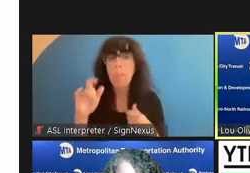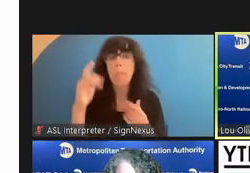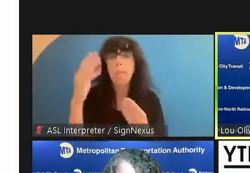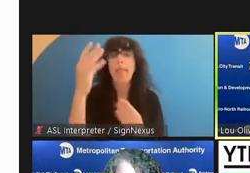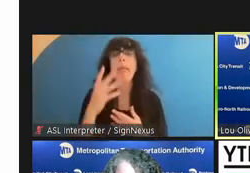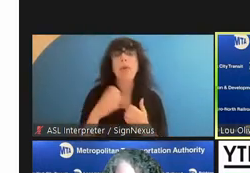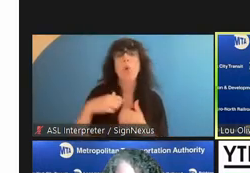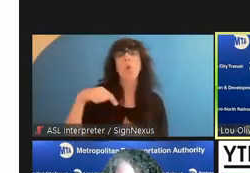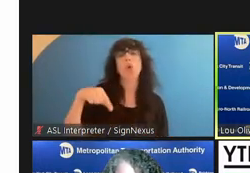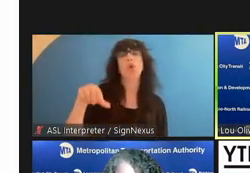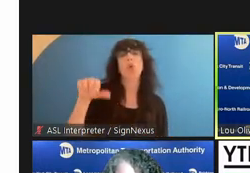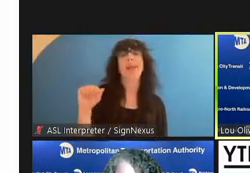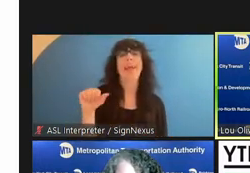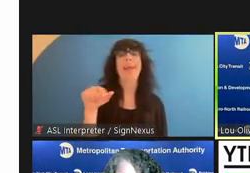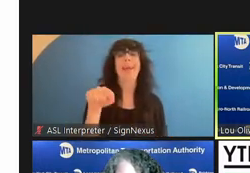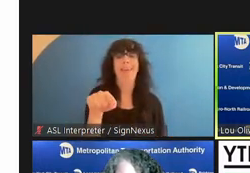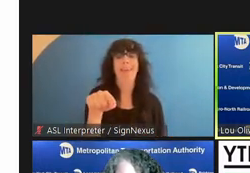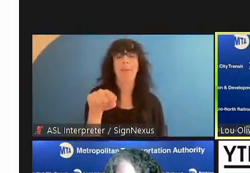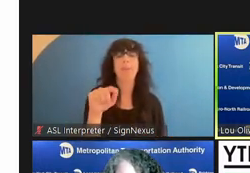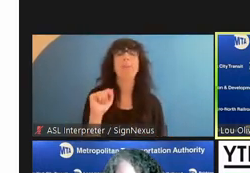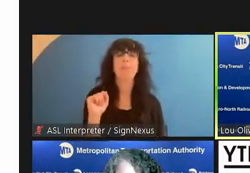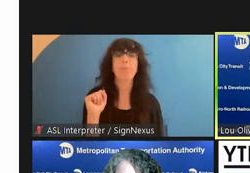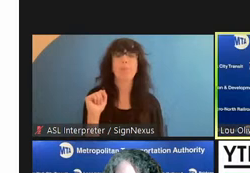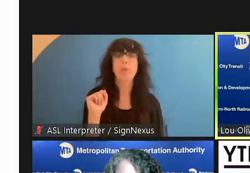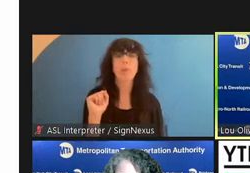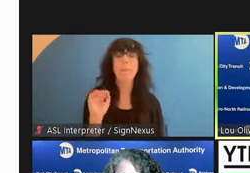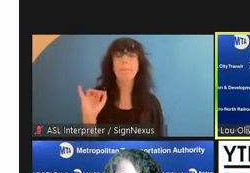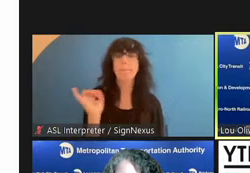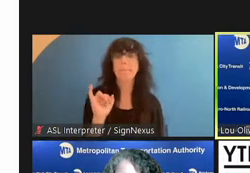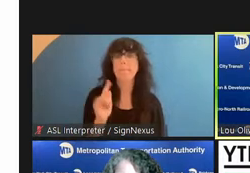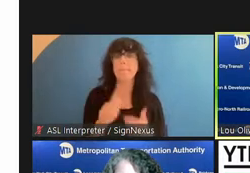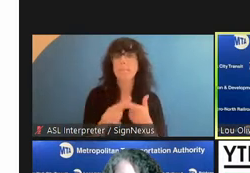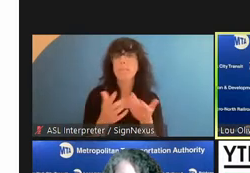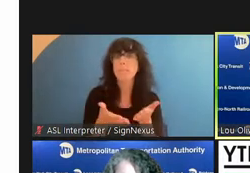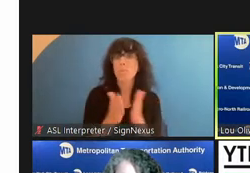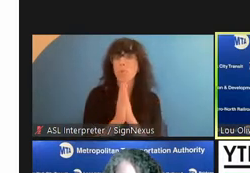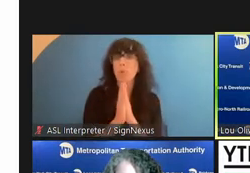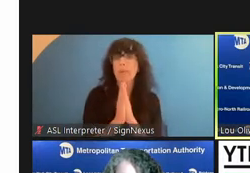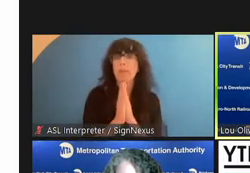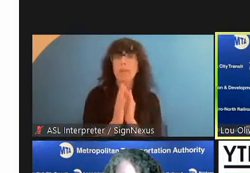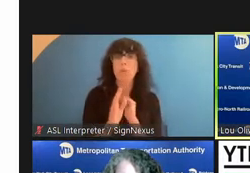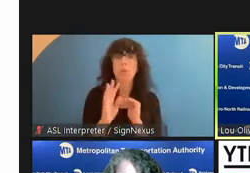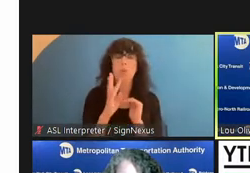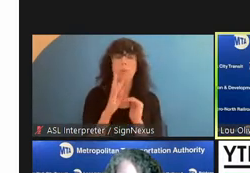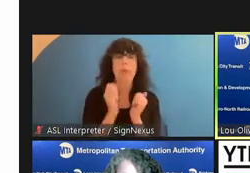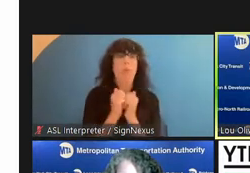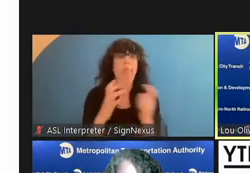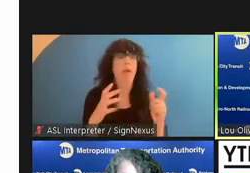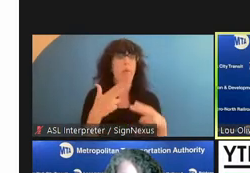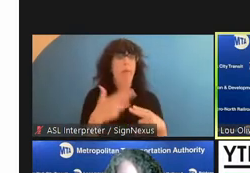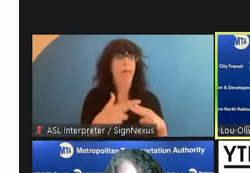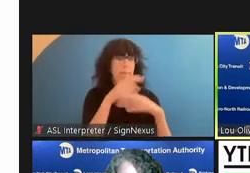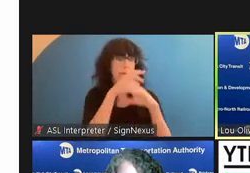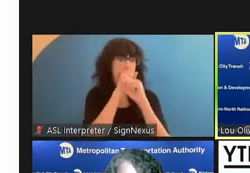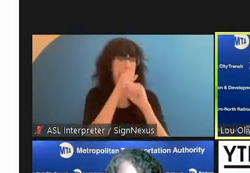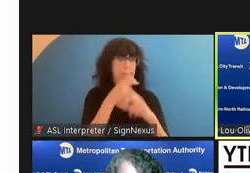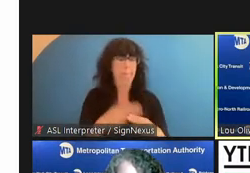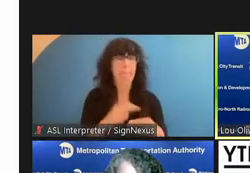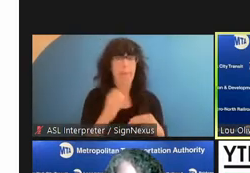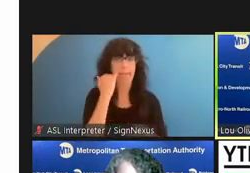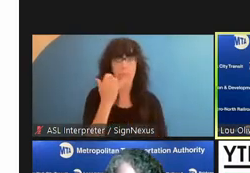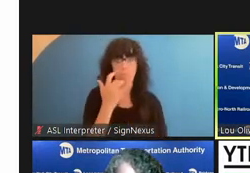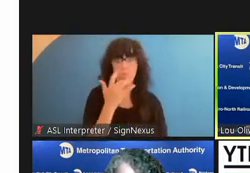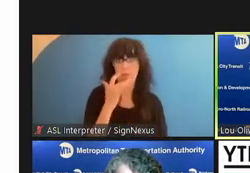q a function you may you may also request to speak anonymously if this is your preference please